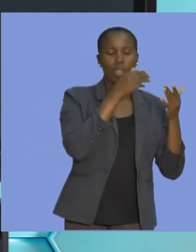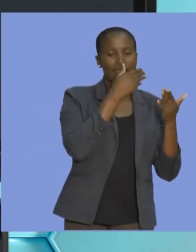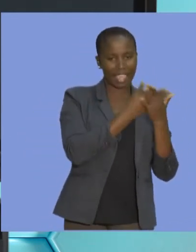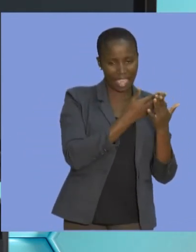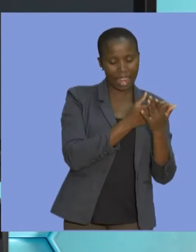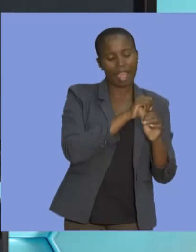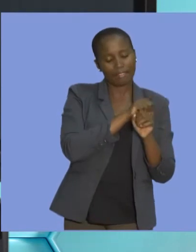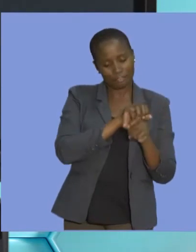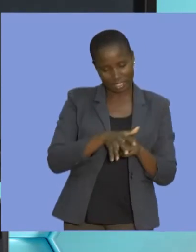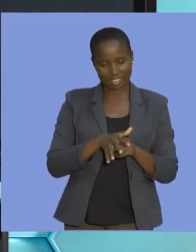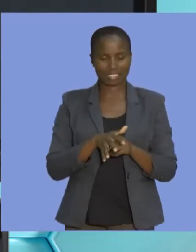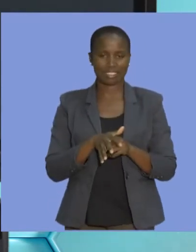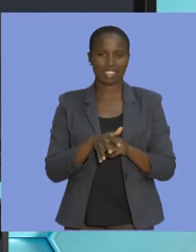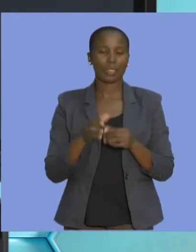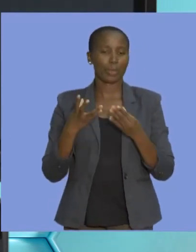story.